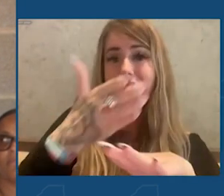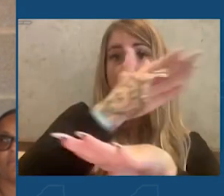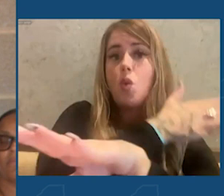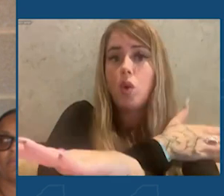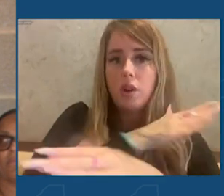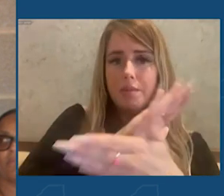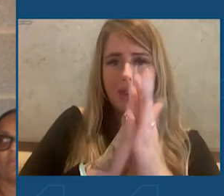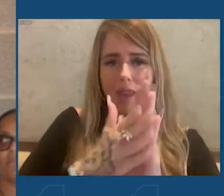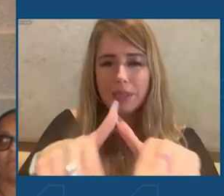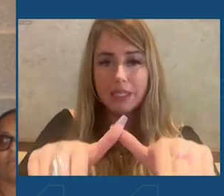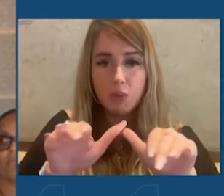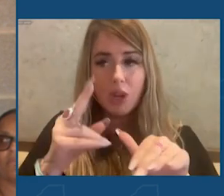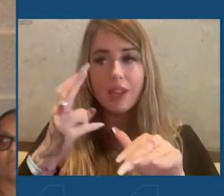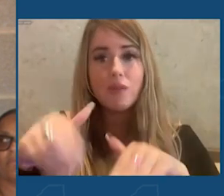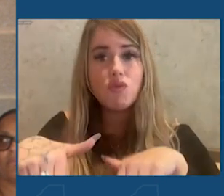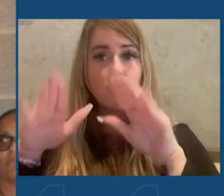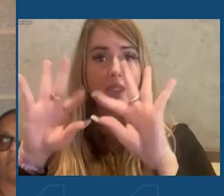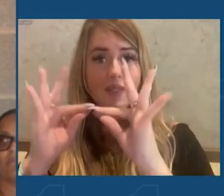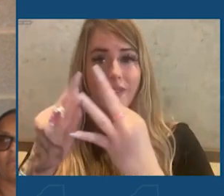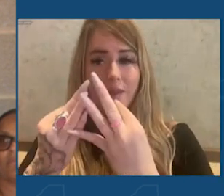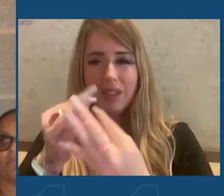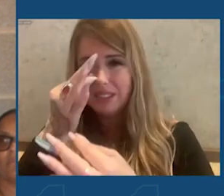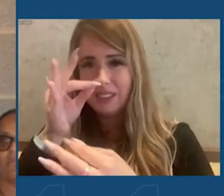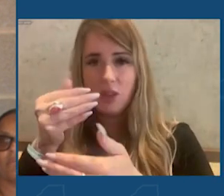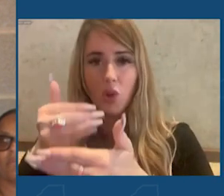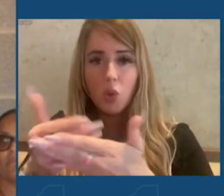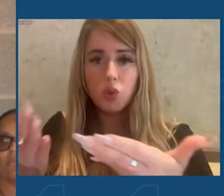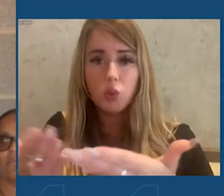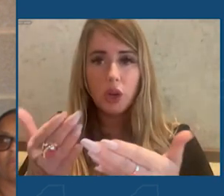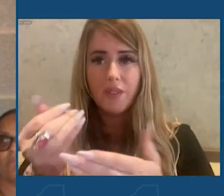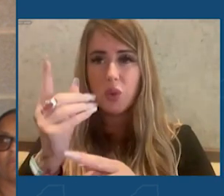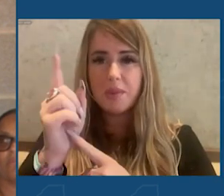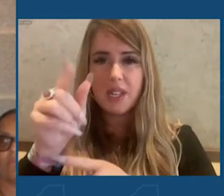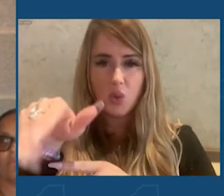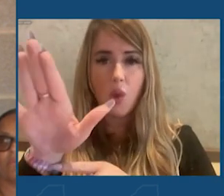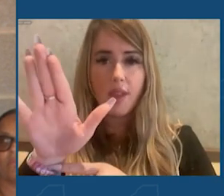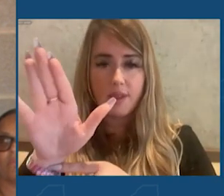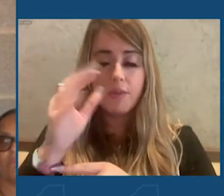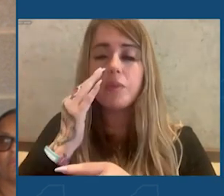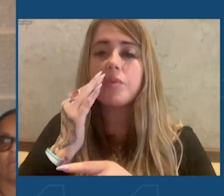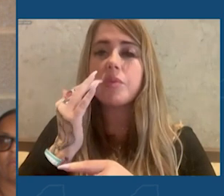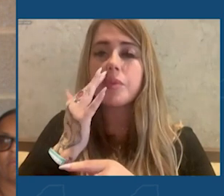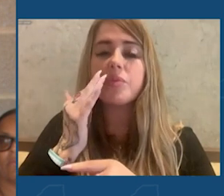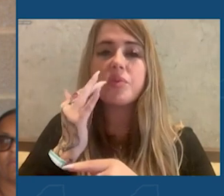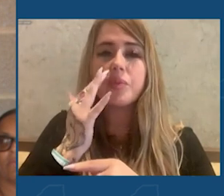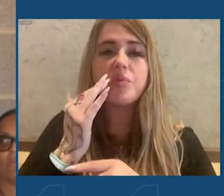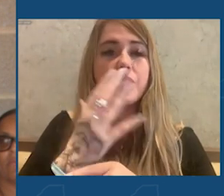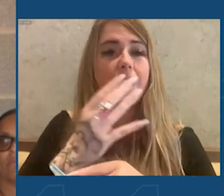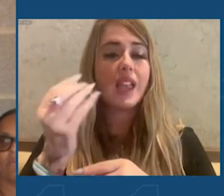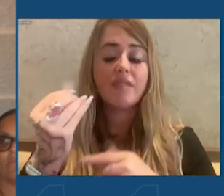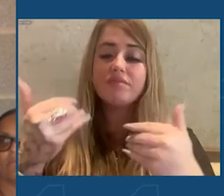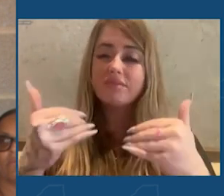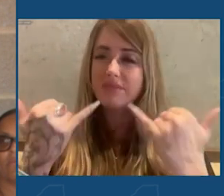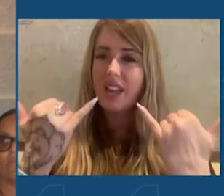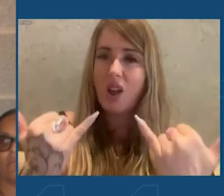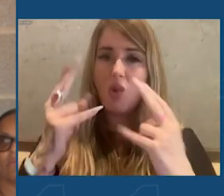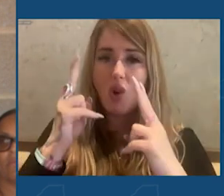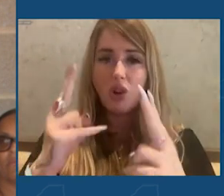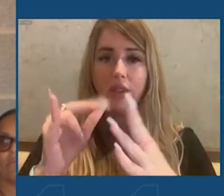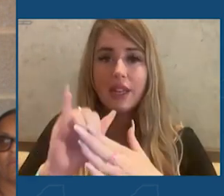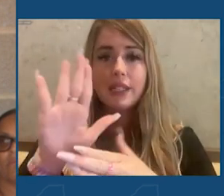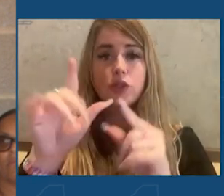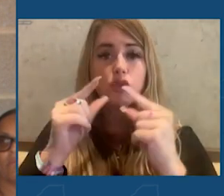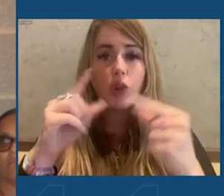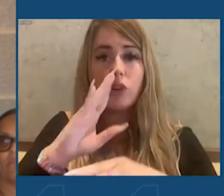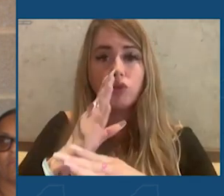his family not far from here, just minutes away in Varick, New York. And what a fitting honor that his granddaughter, Josephine, is here